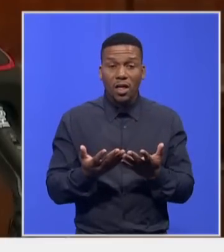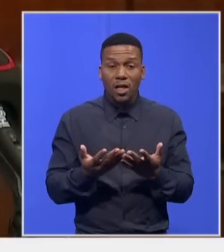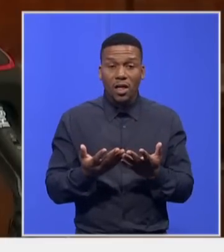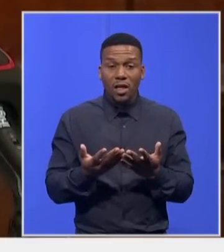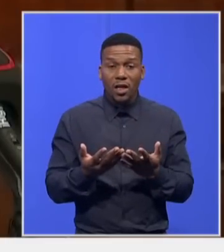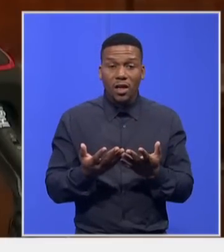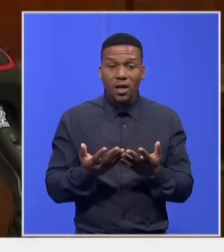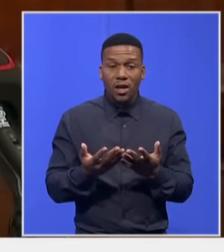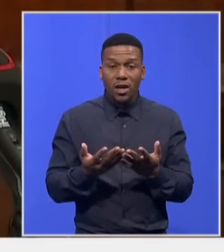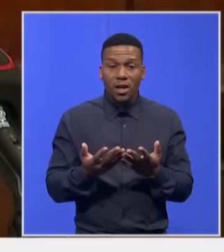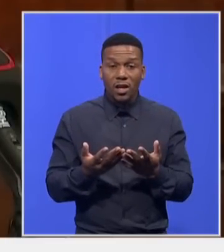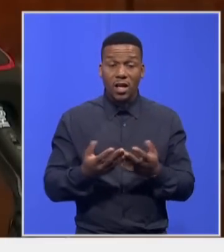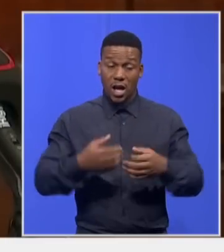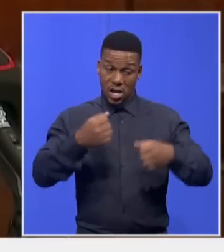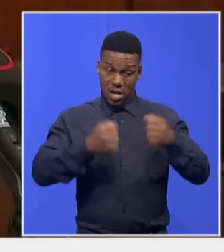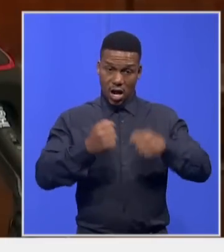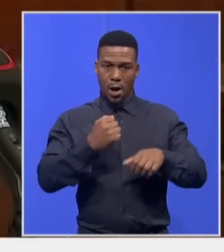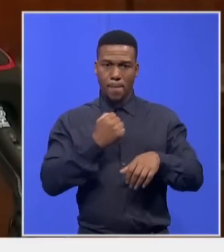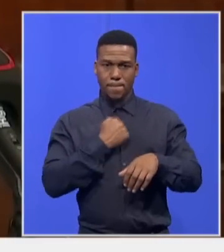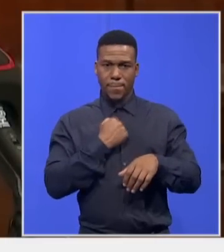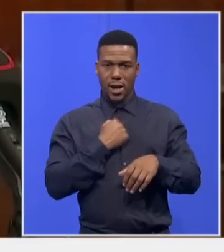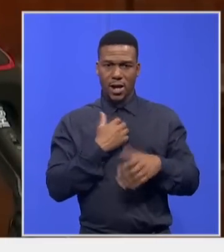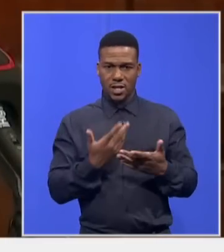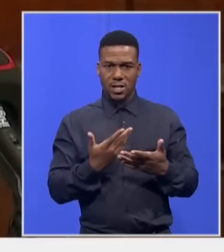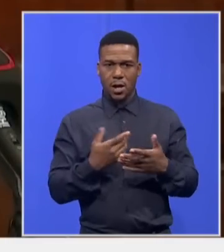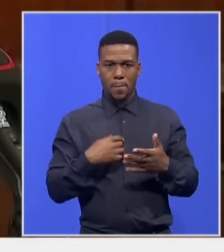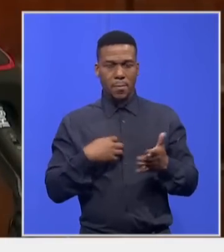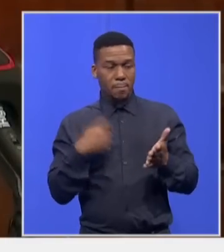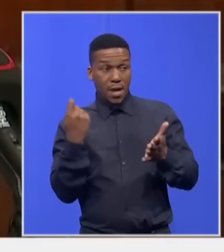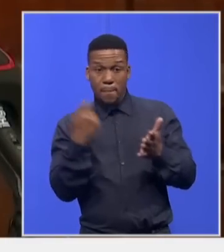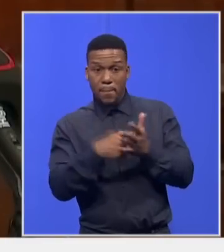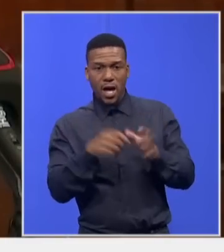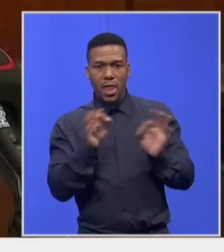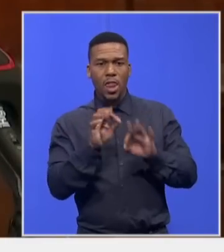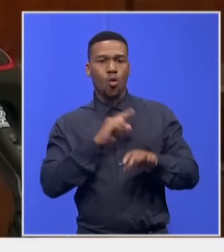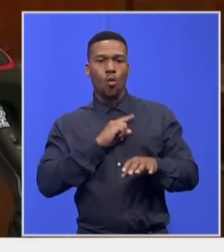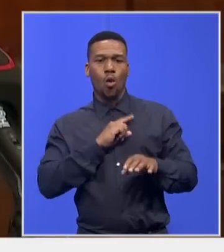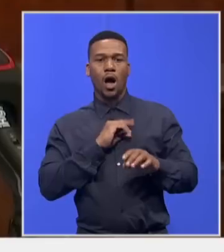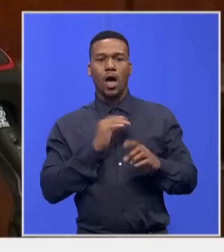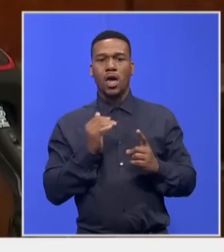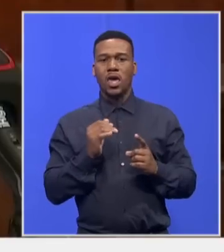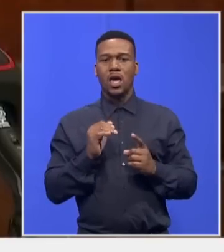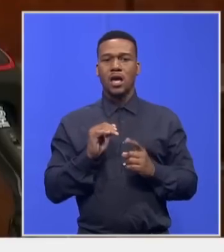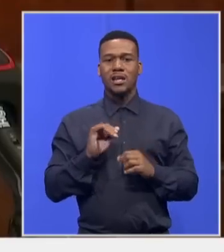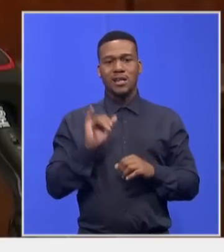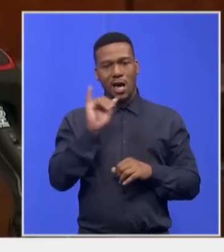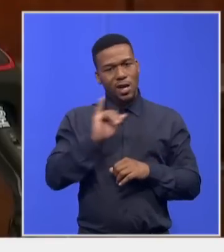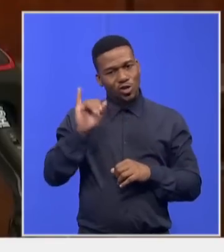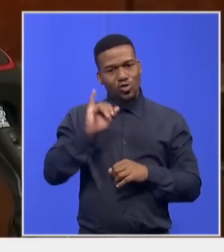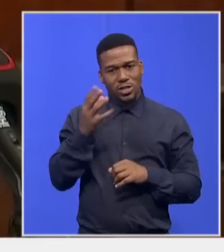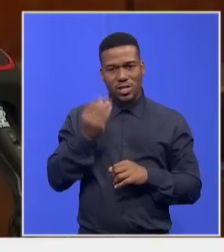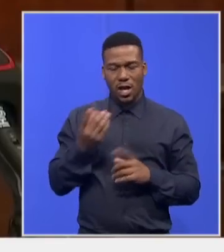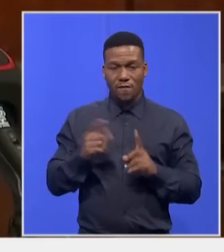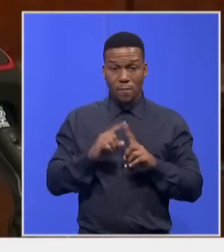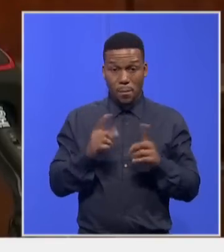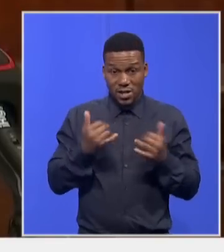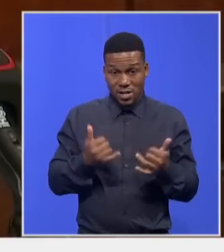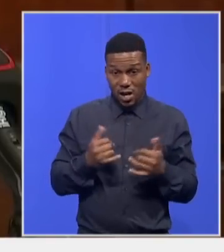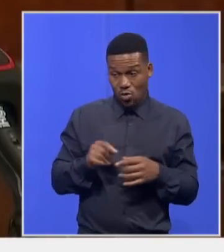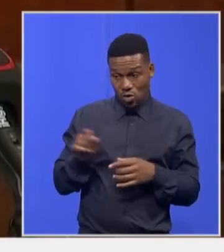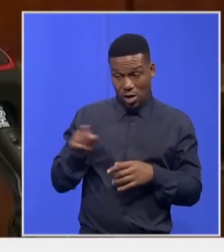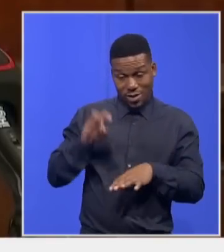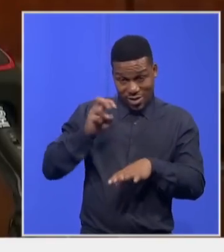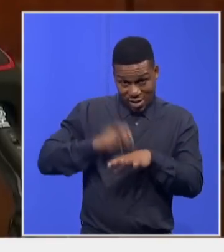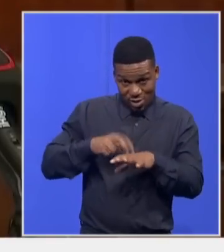instances, in my car, because it's under motor plan, I don't have to pay for it. But in this instance, it could be that you have to pay for it when you have to take it in